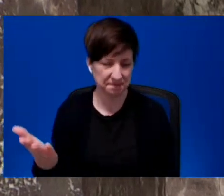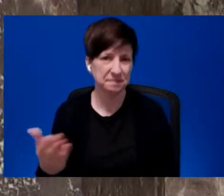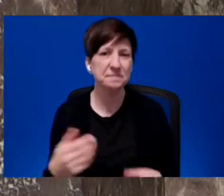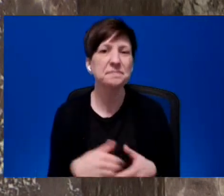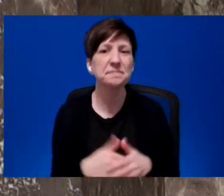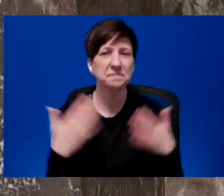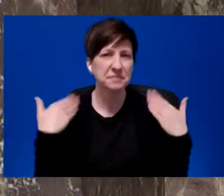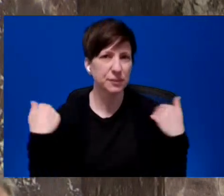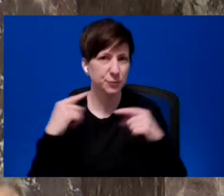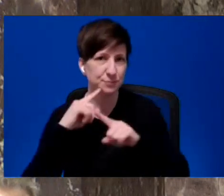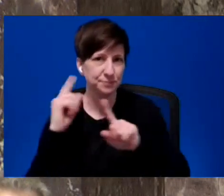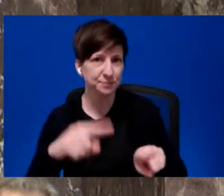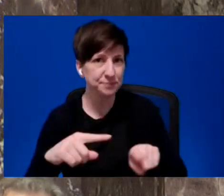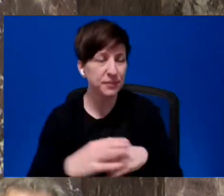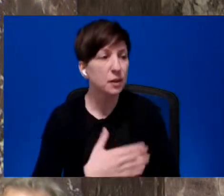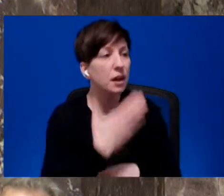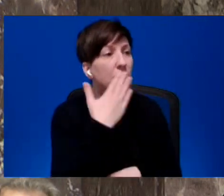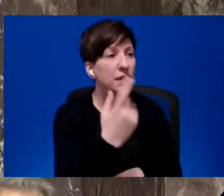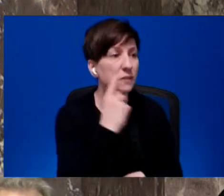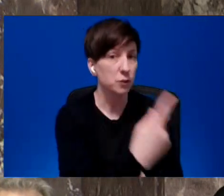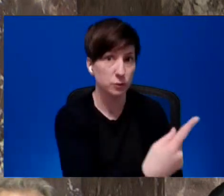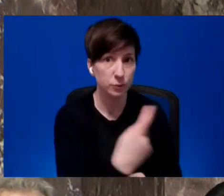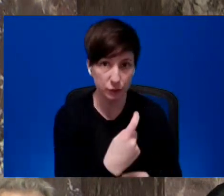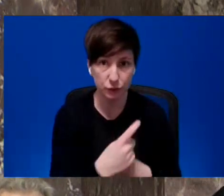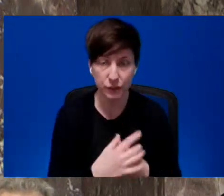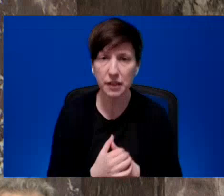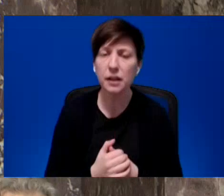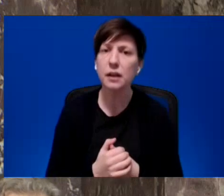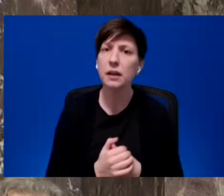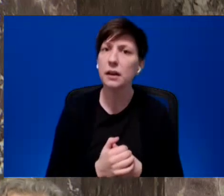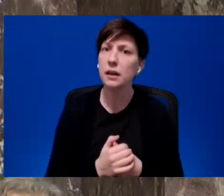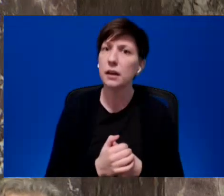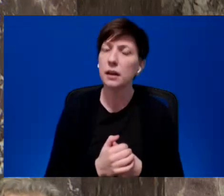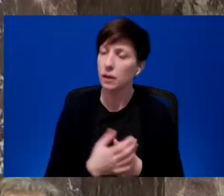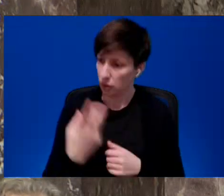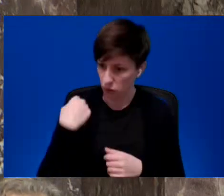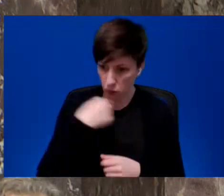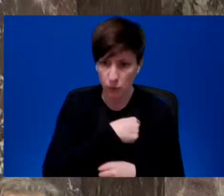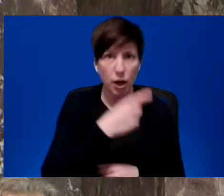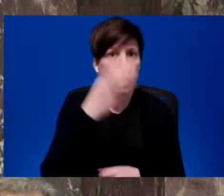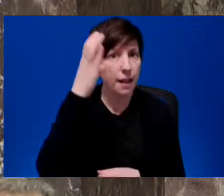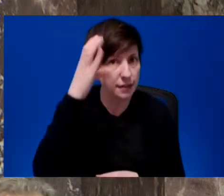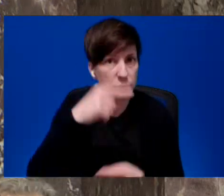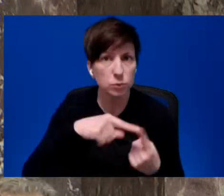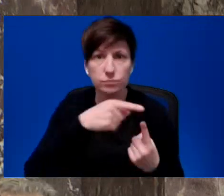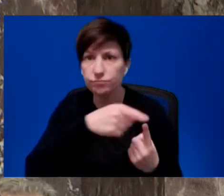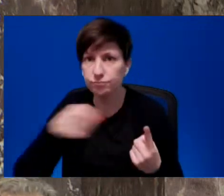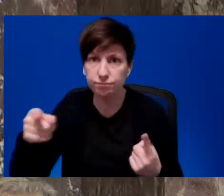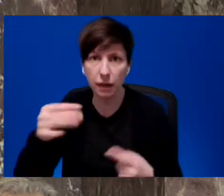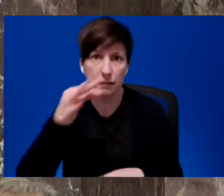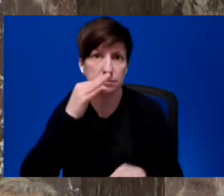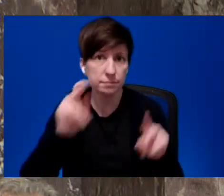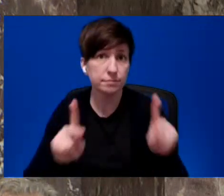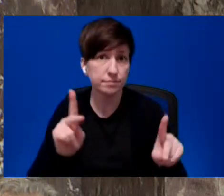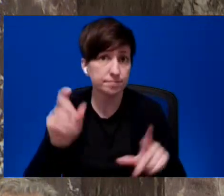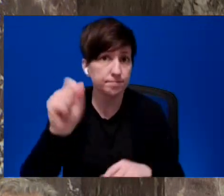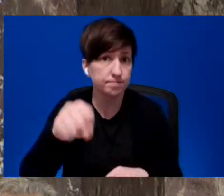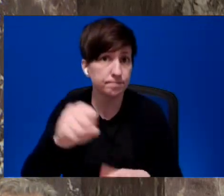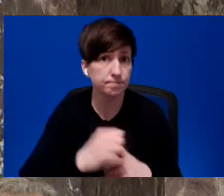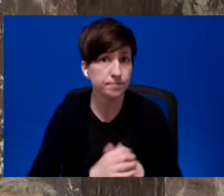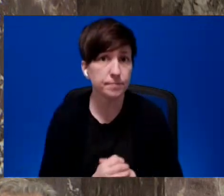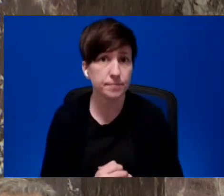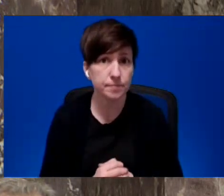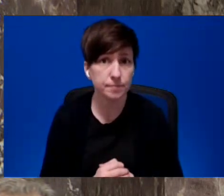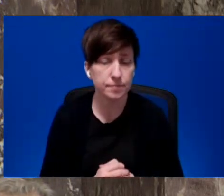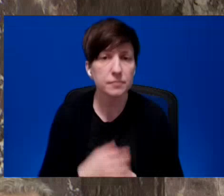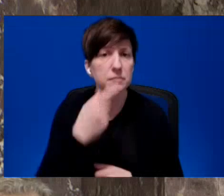Thank you, Honourable Speaker. Thank you to the member for the question. And we exactly are listening to the experts. What the experts have told us is that when you're in